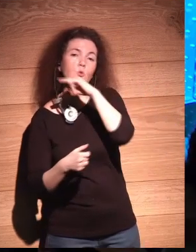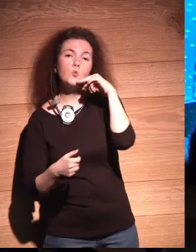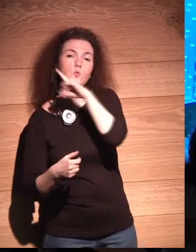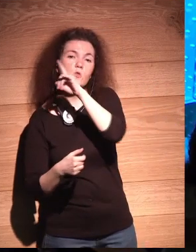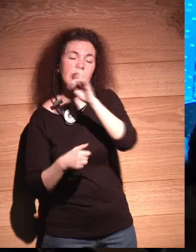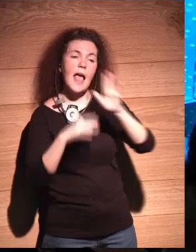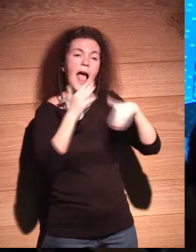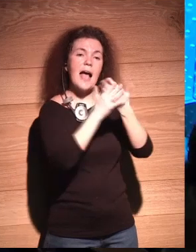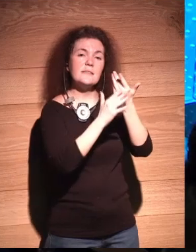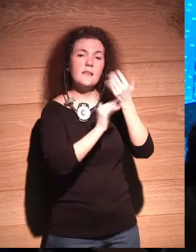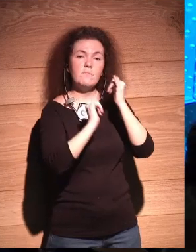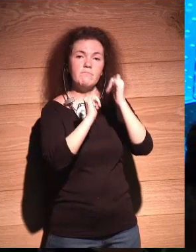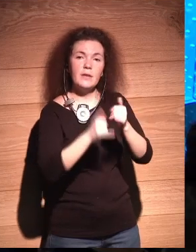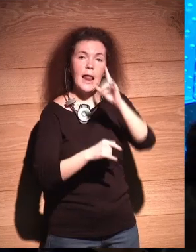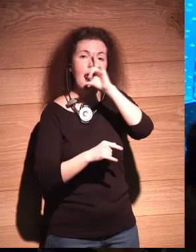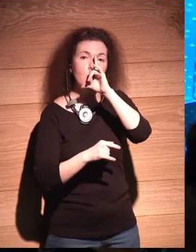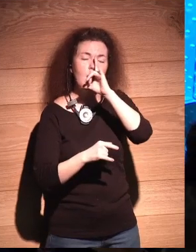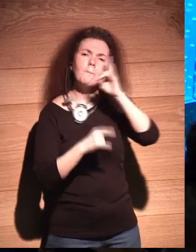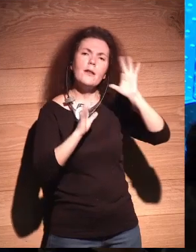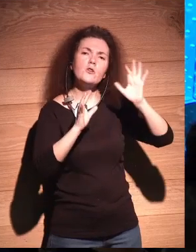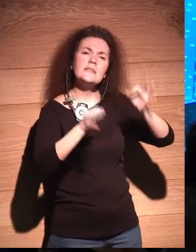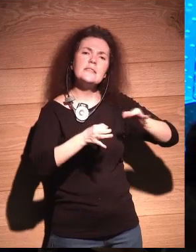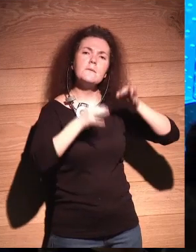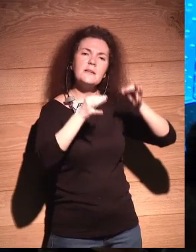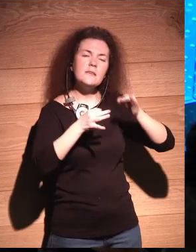it was always about military applications. So,